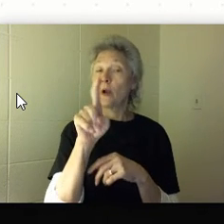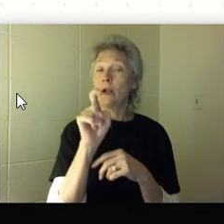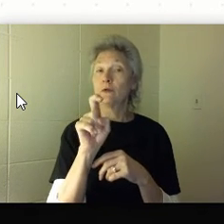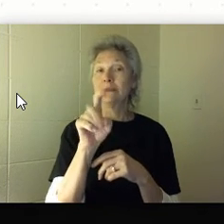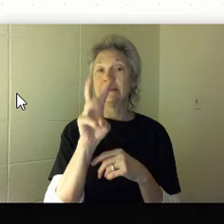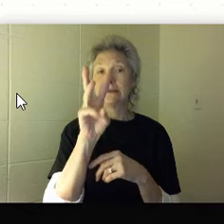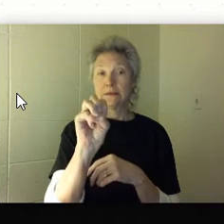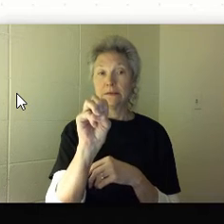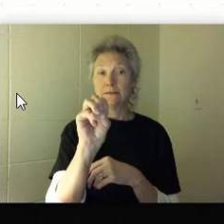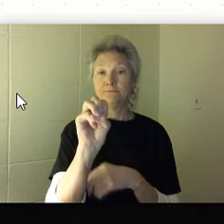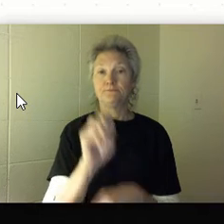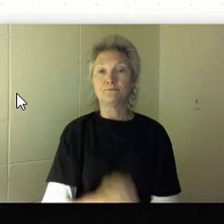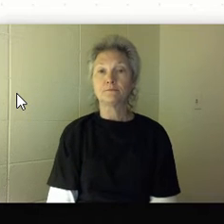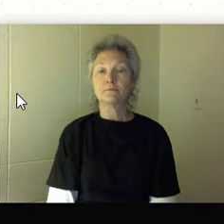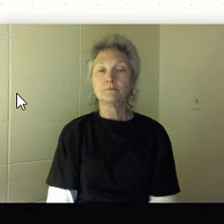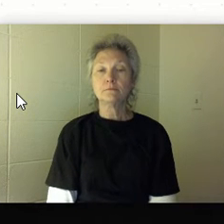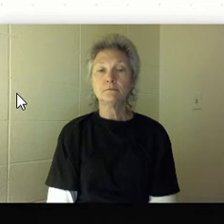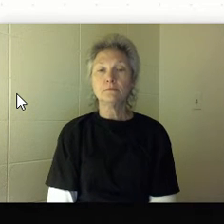160.